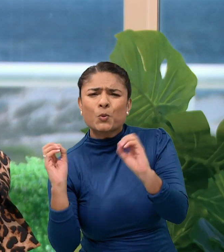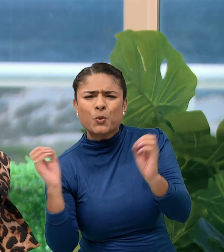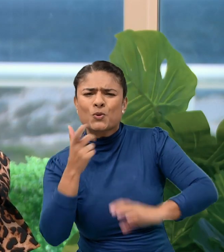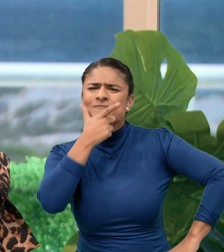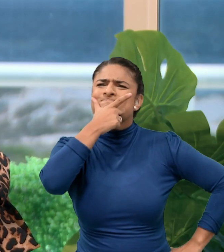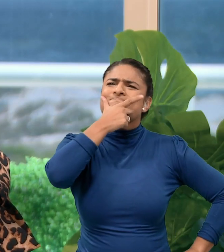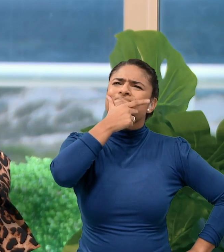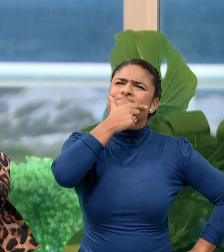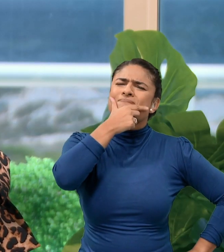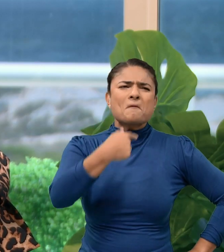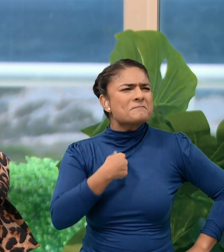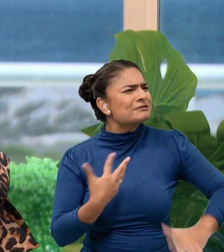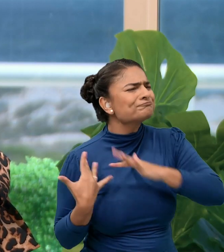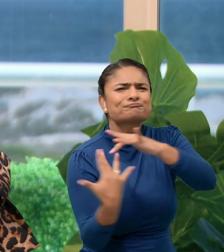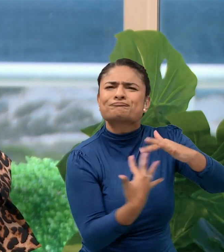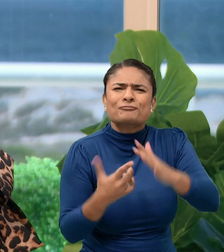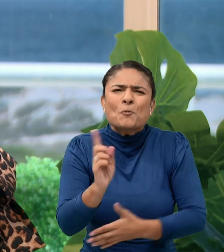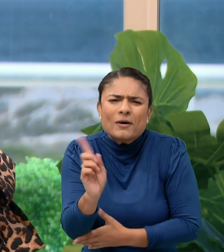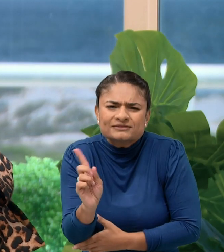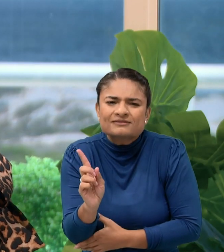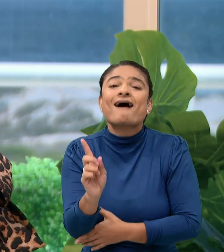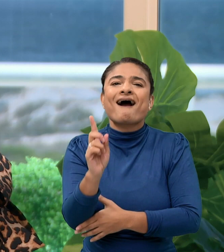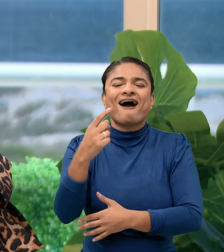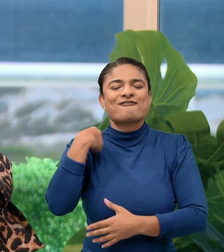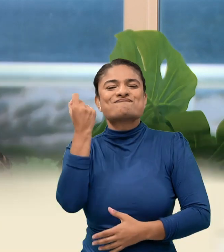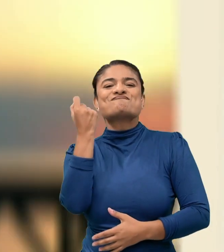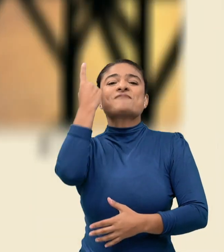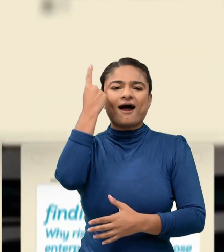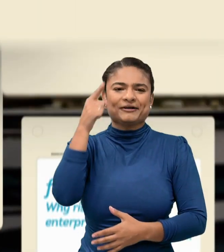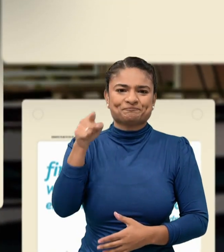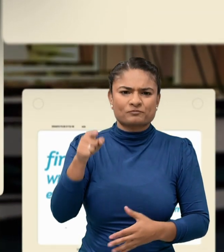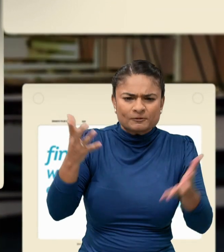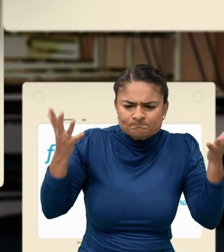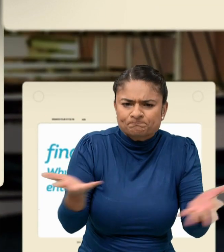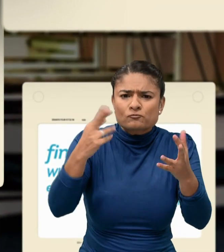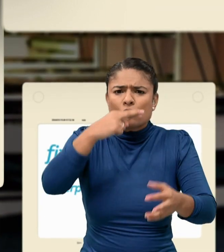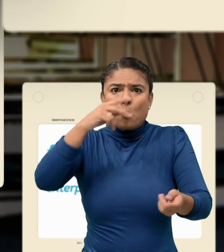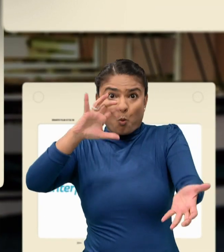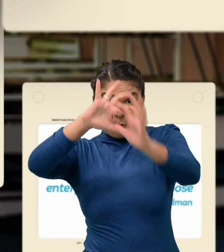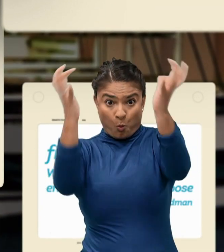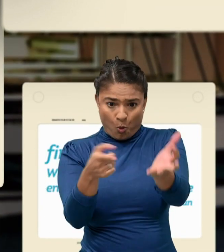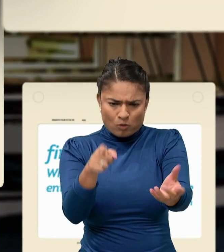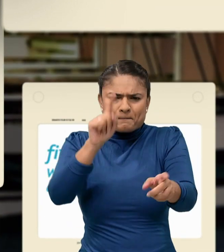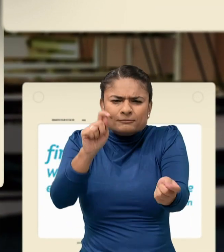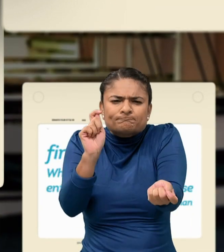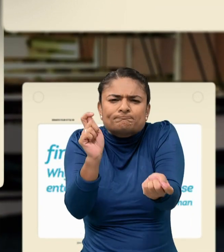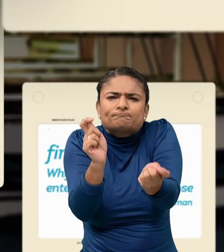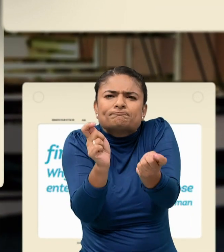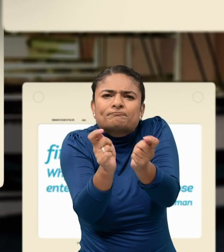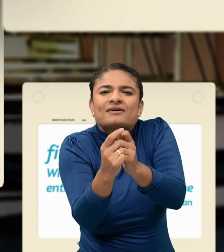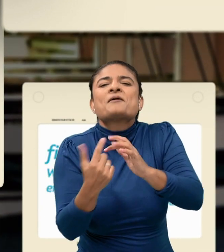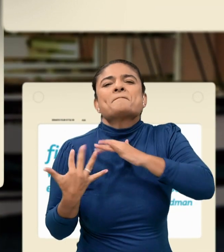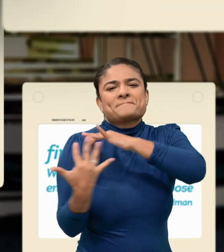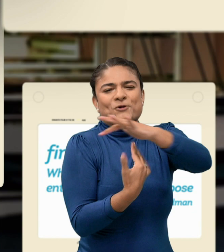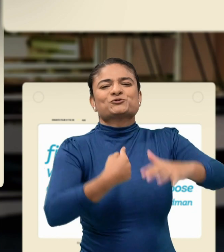passionate about it. So I thought, what am I passionate about? And I realized it was passion to create